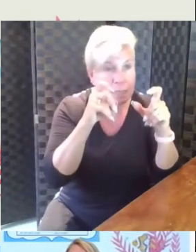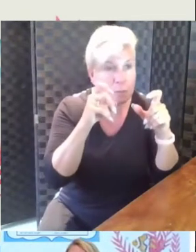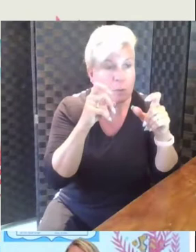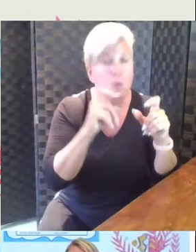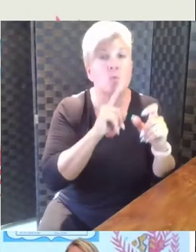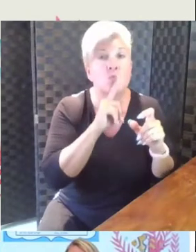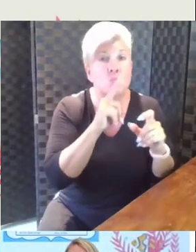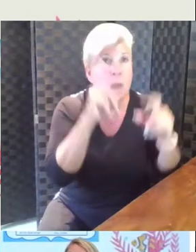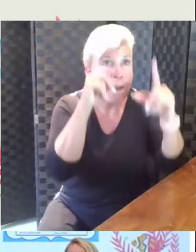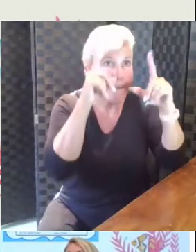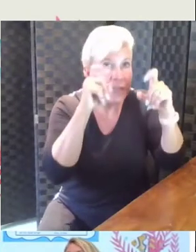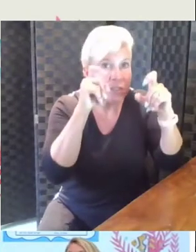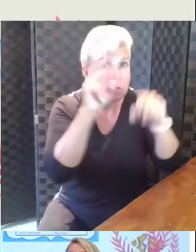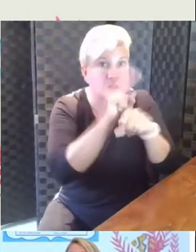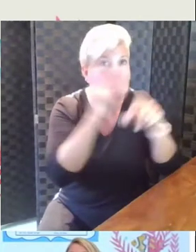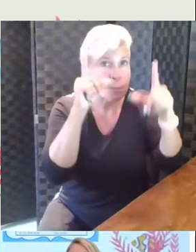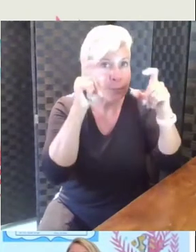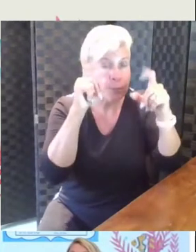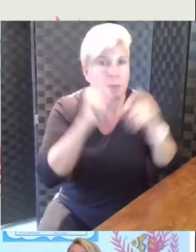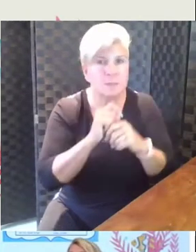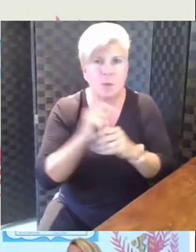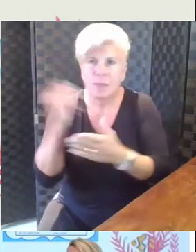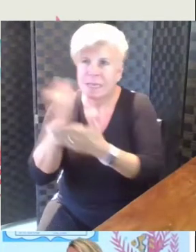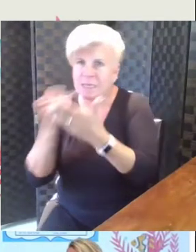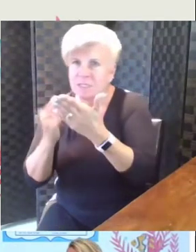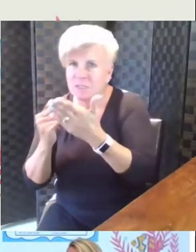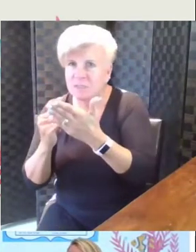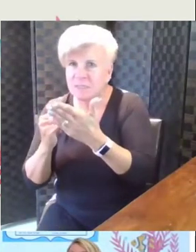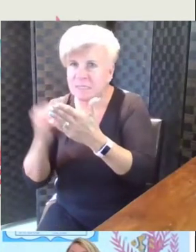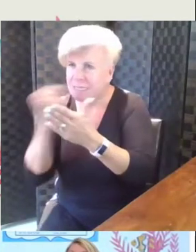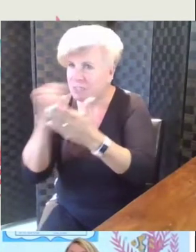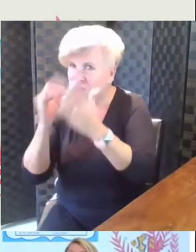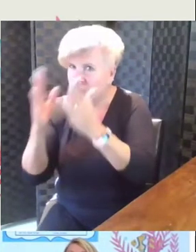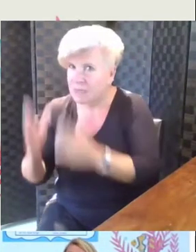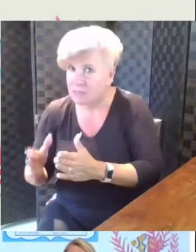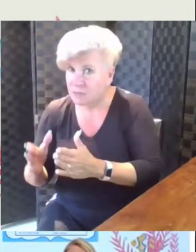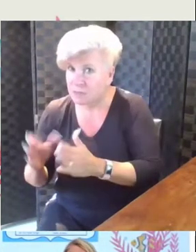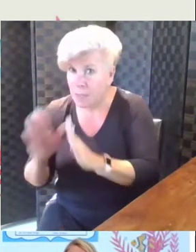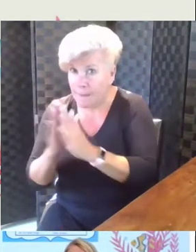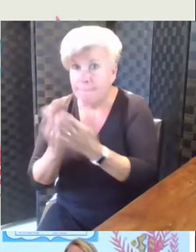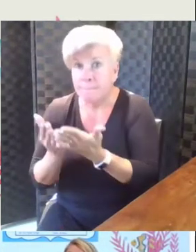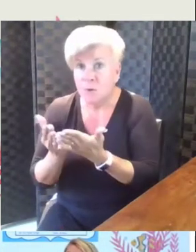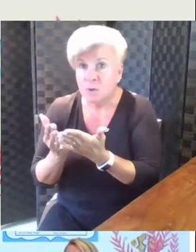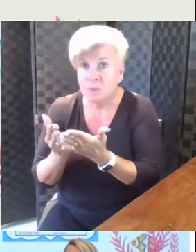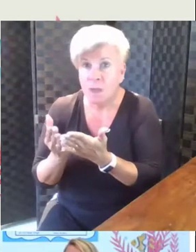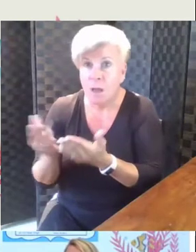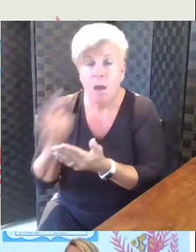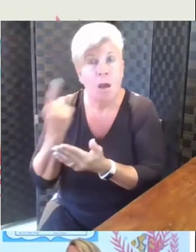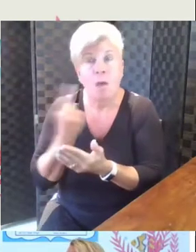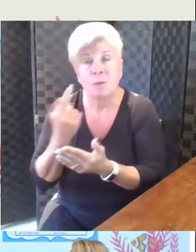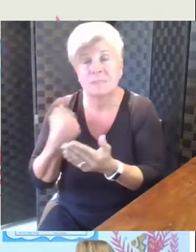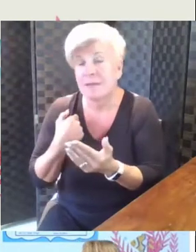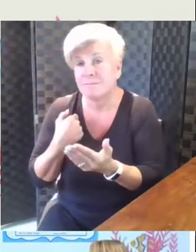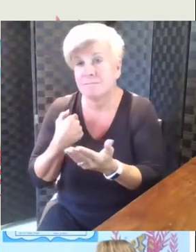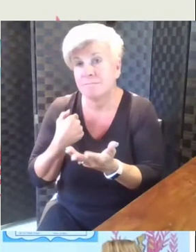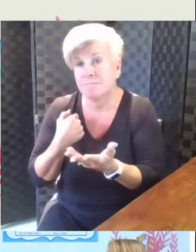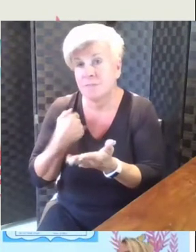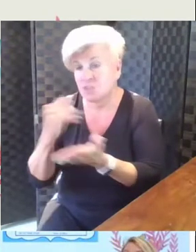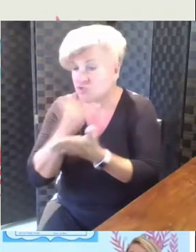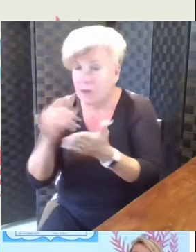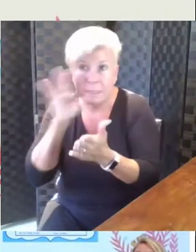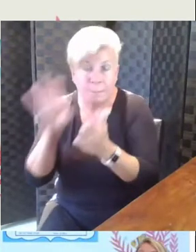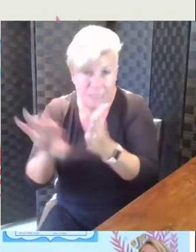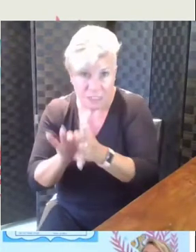you would take a picture of. So think of illustrations. Illustrators are in books, and we often have them